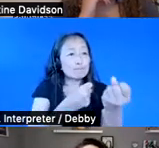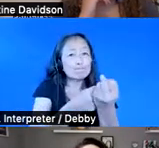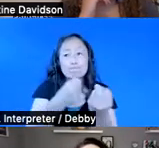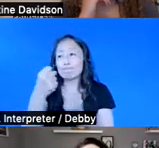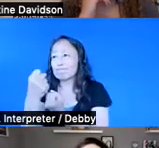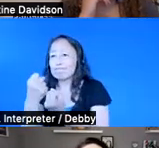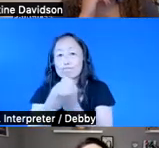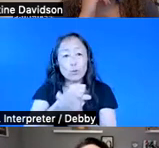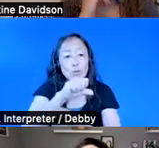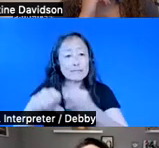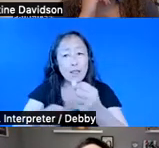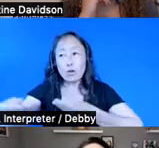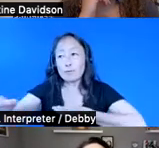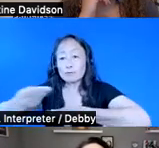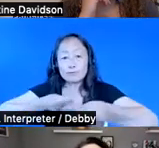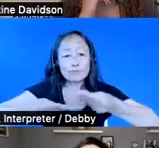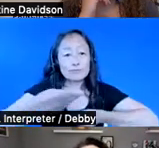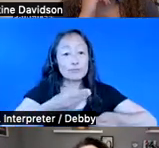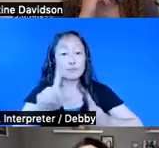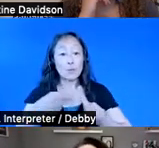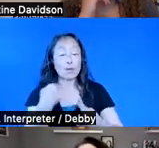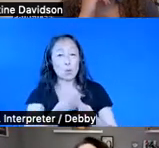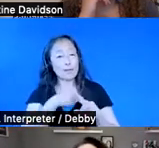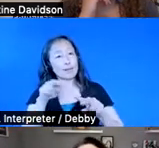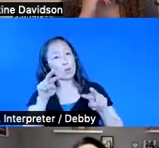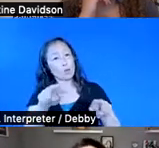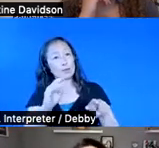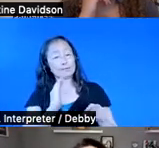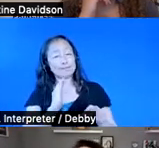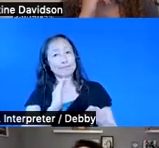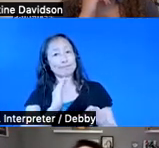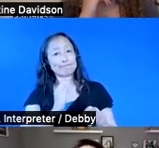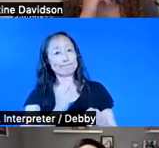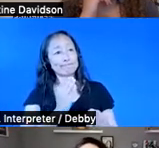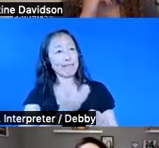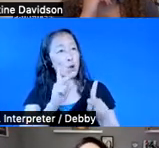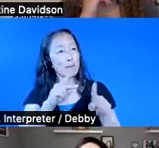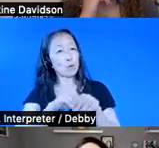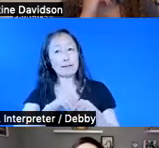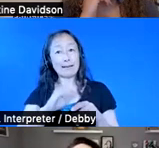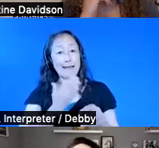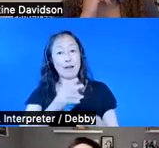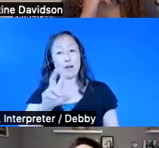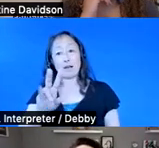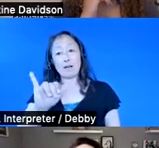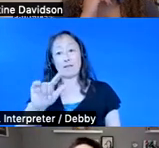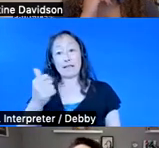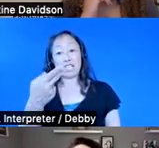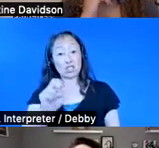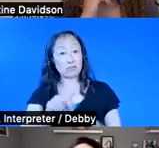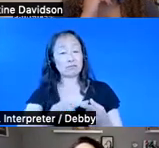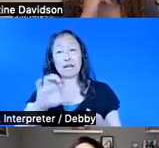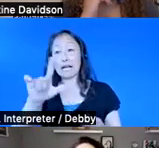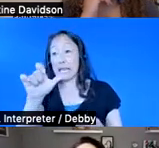the people in our village, our clan, our pueblo, like every